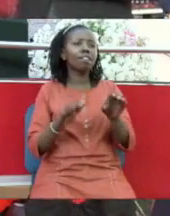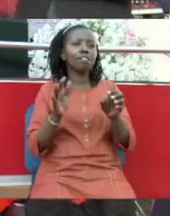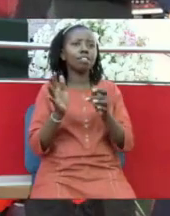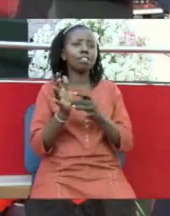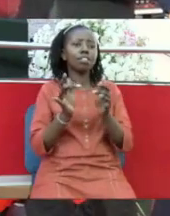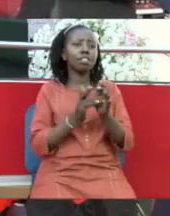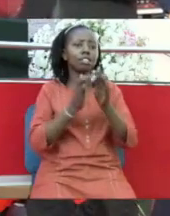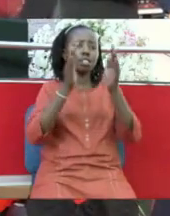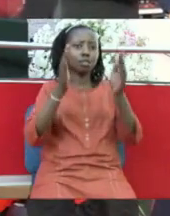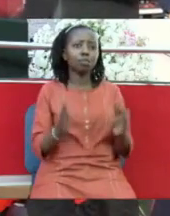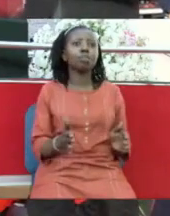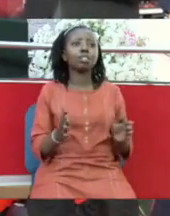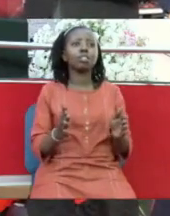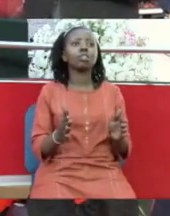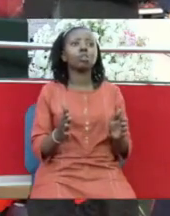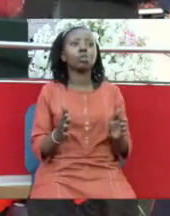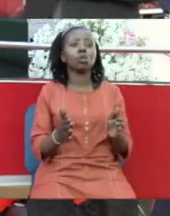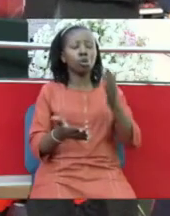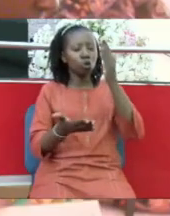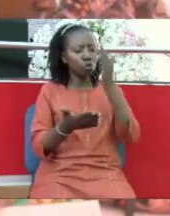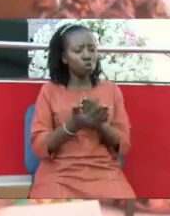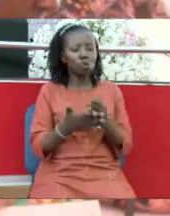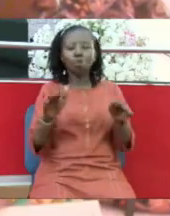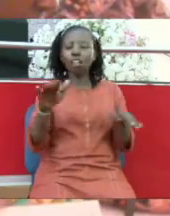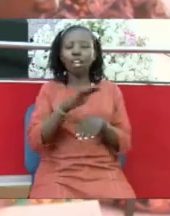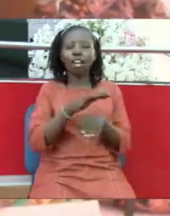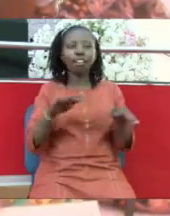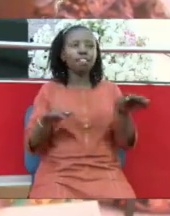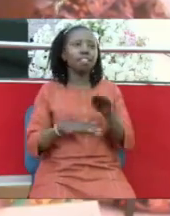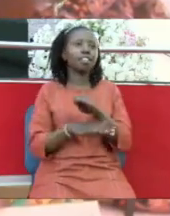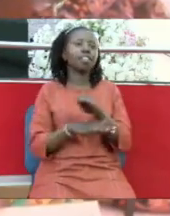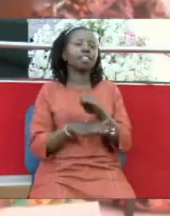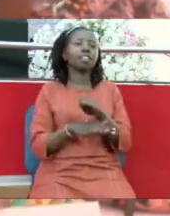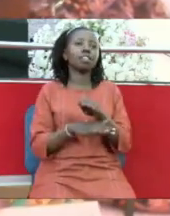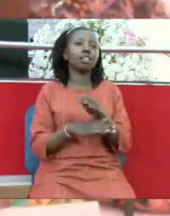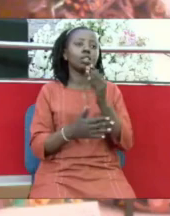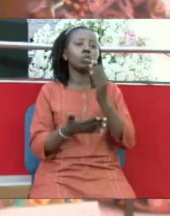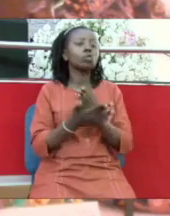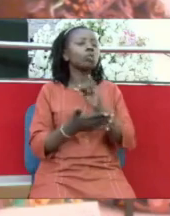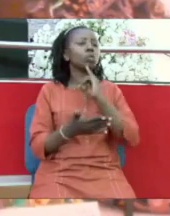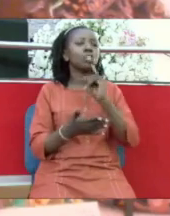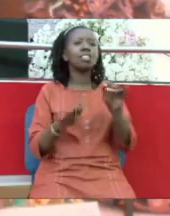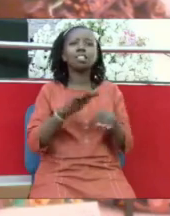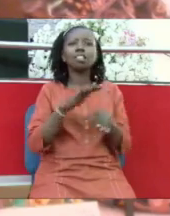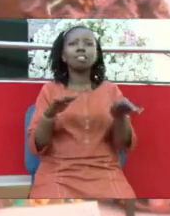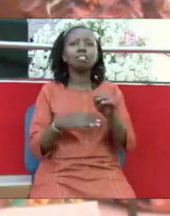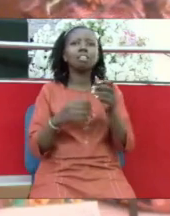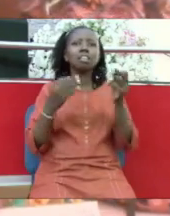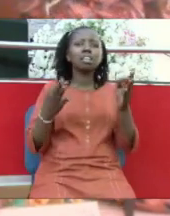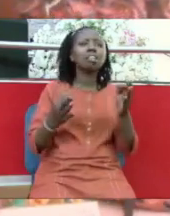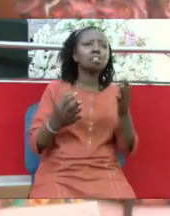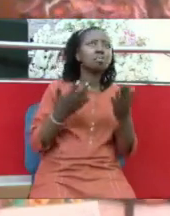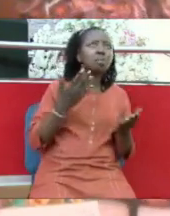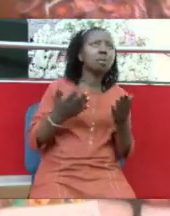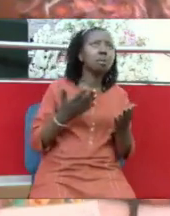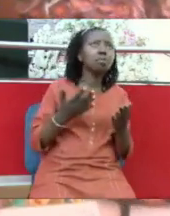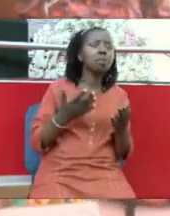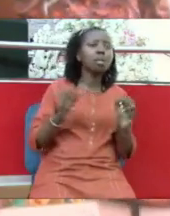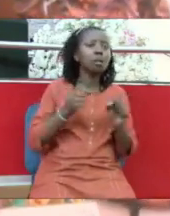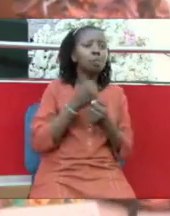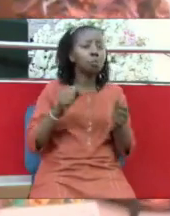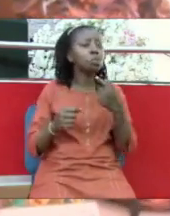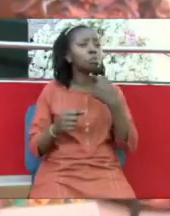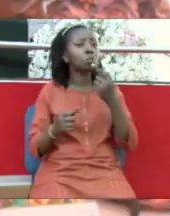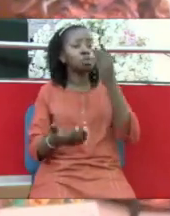truth holds everything. Kwa kila Kristo ukweli hushikilia. If you have problems with the truth, kama una shida na